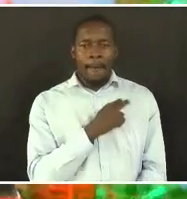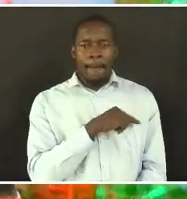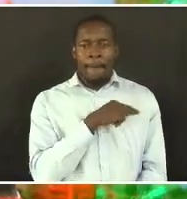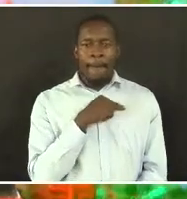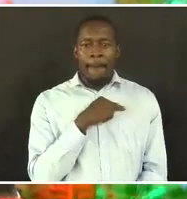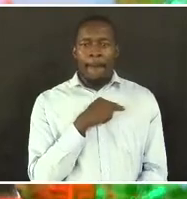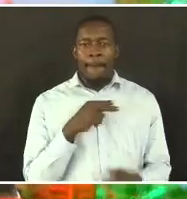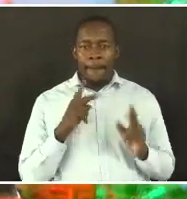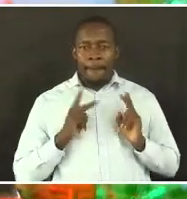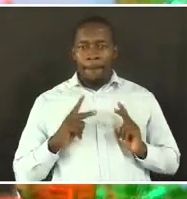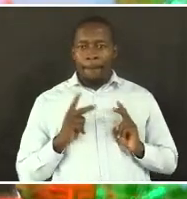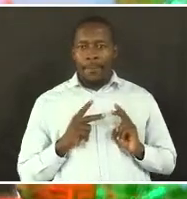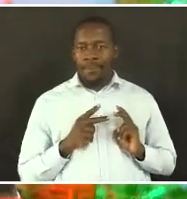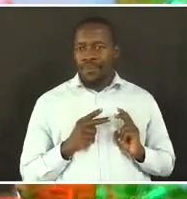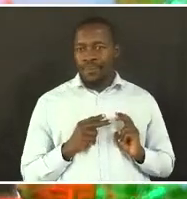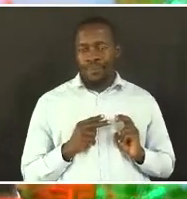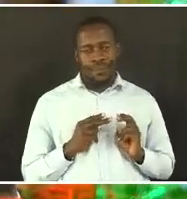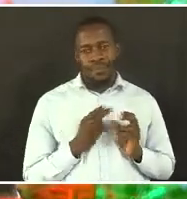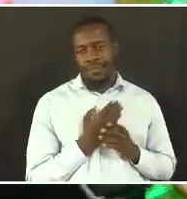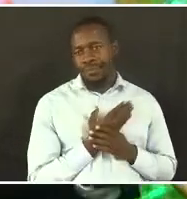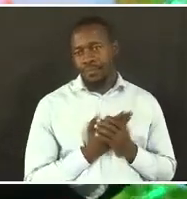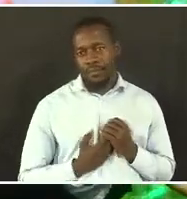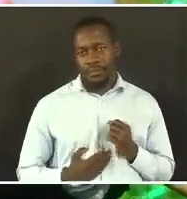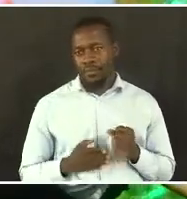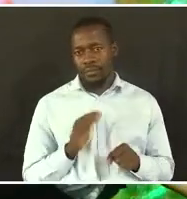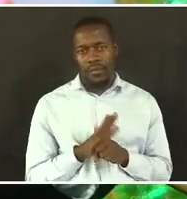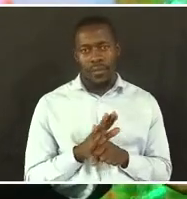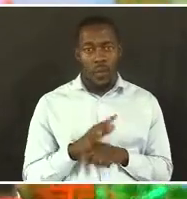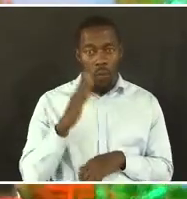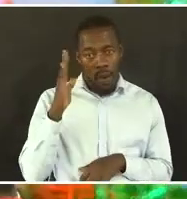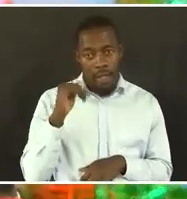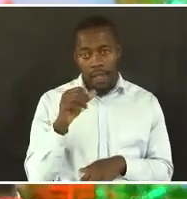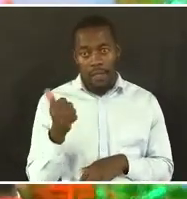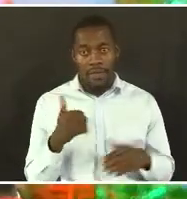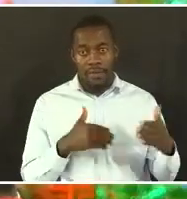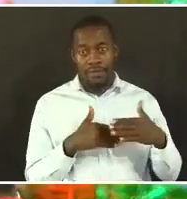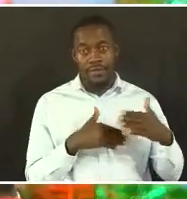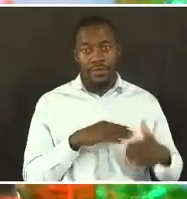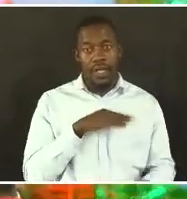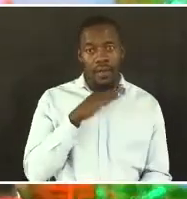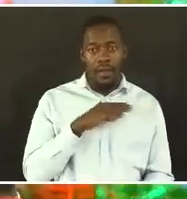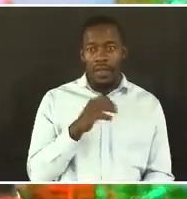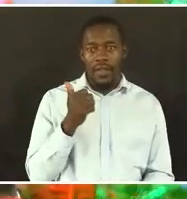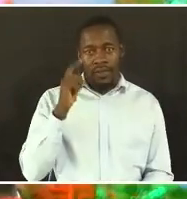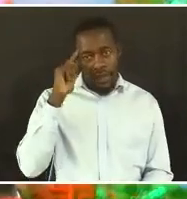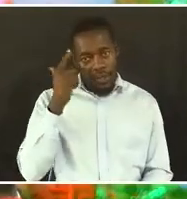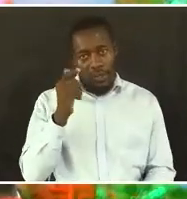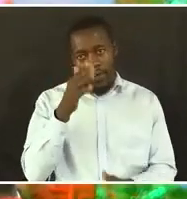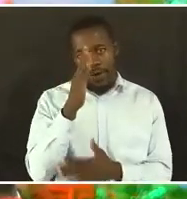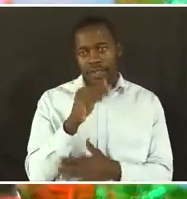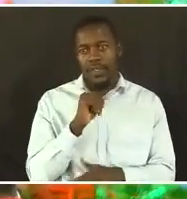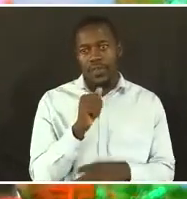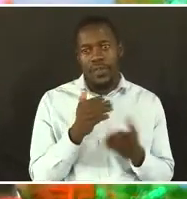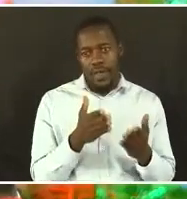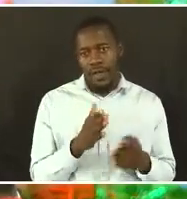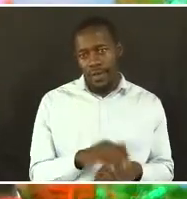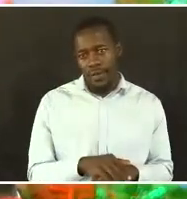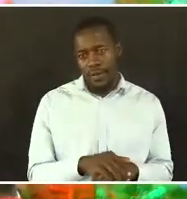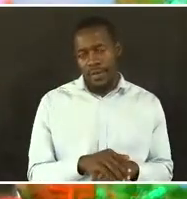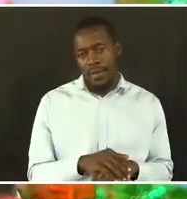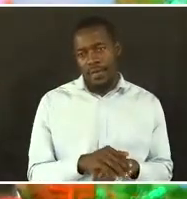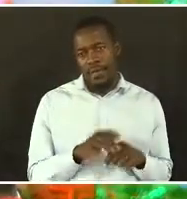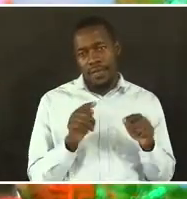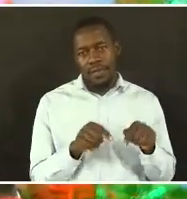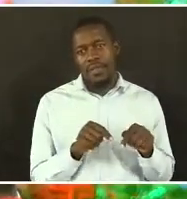where somebody can easily give up on God, it is in the hospital. So hospital chaplaincy gives us a platform for us to go and